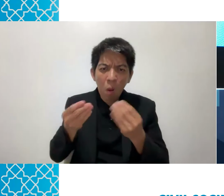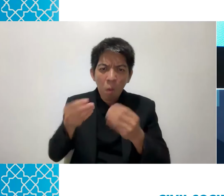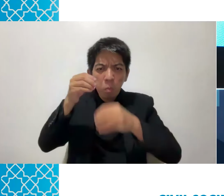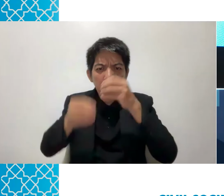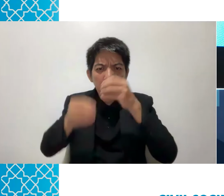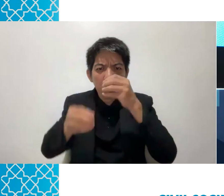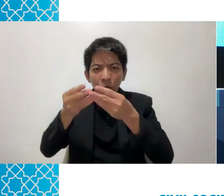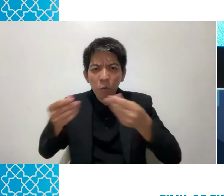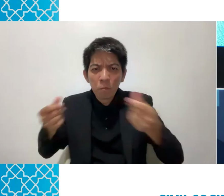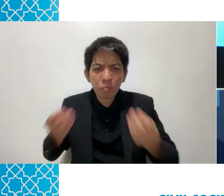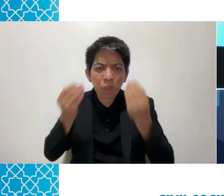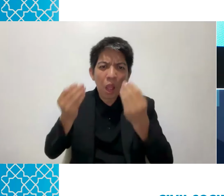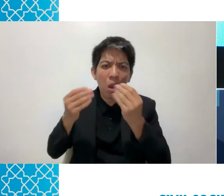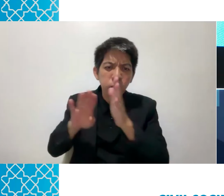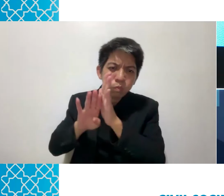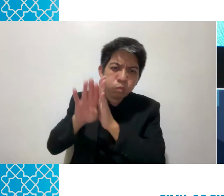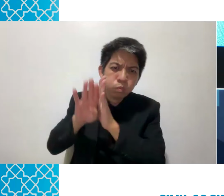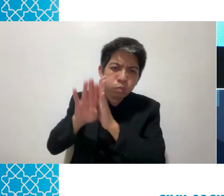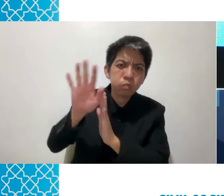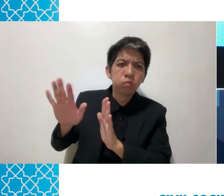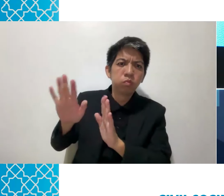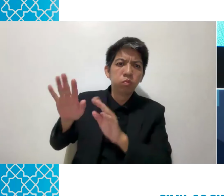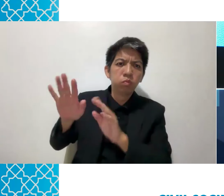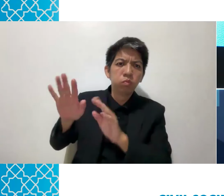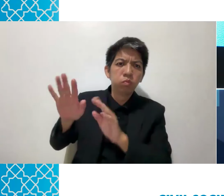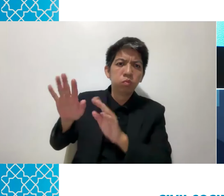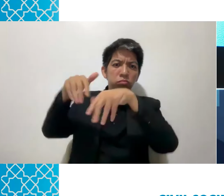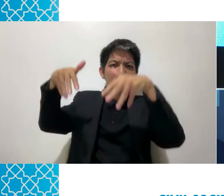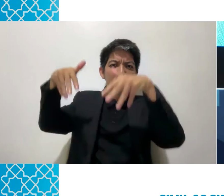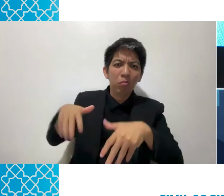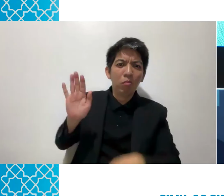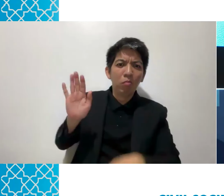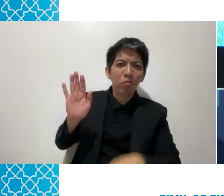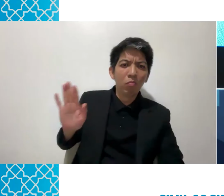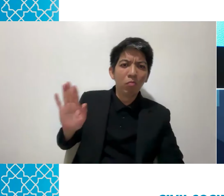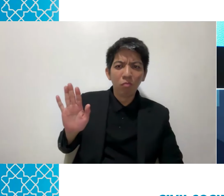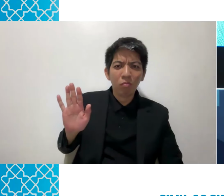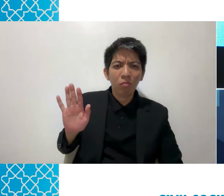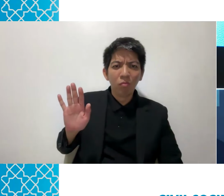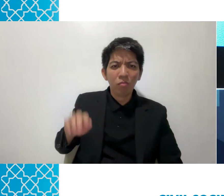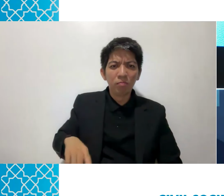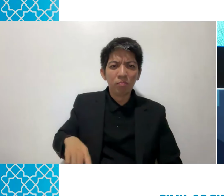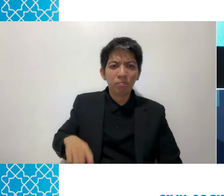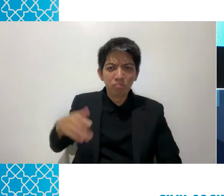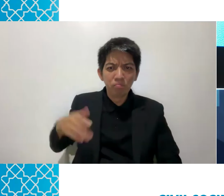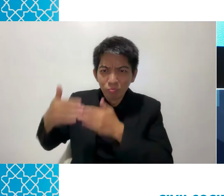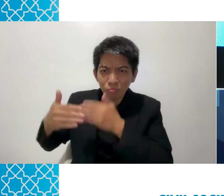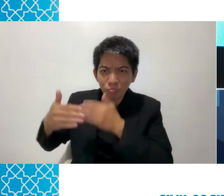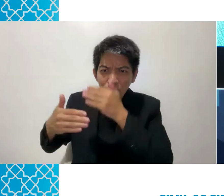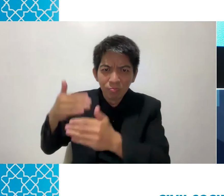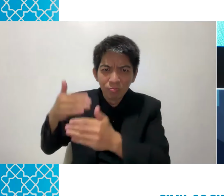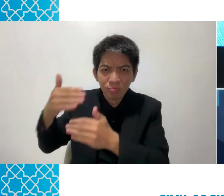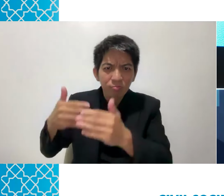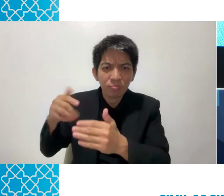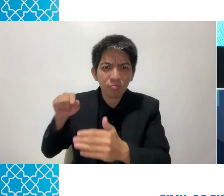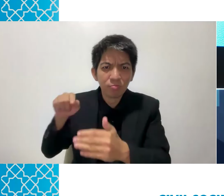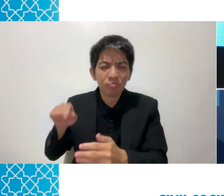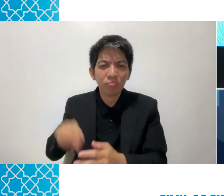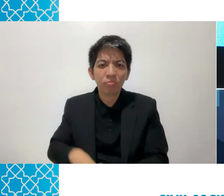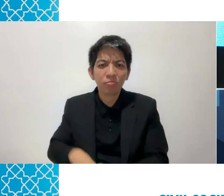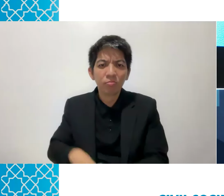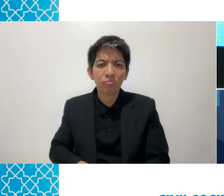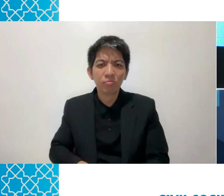system where their requirements or where their decision making is well planned and incorporated, because